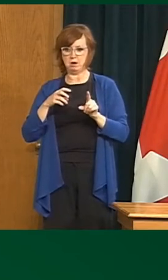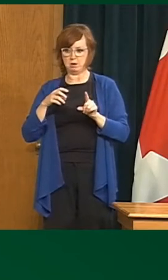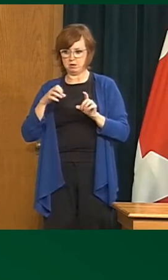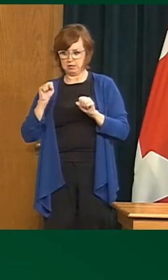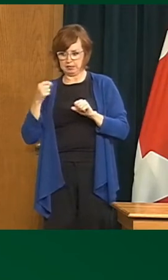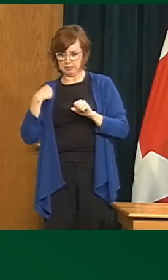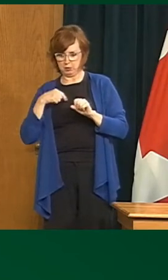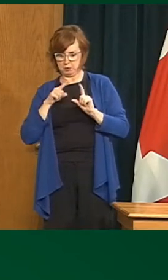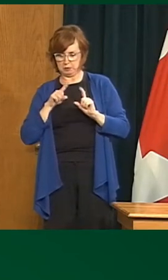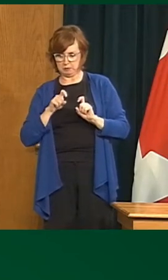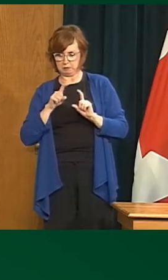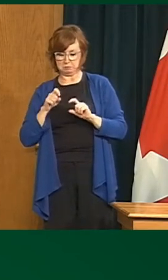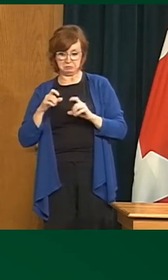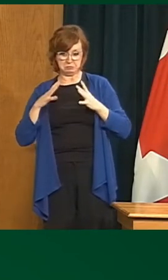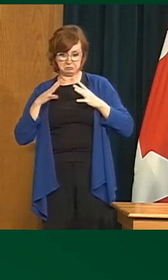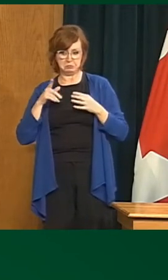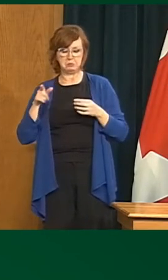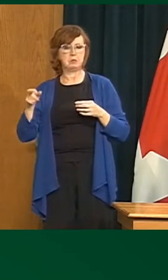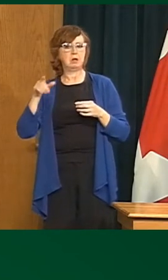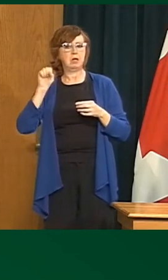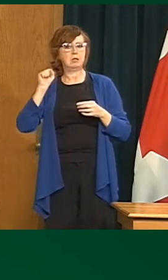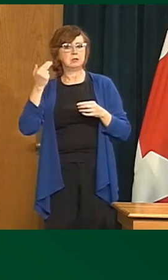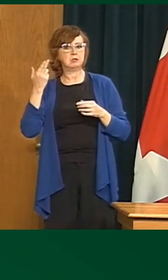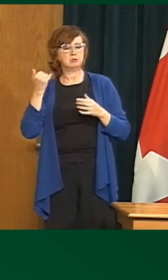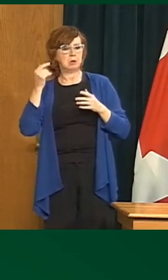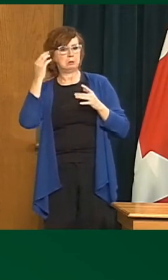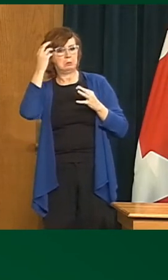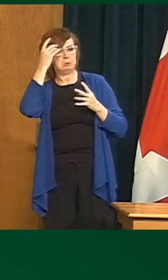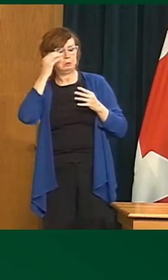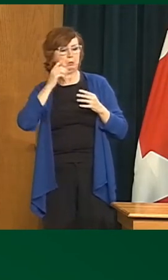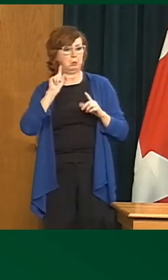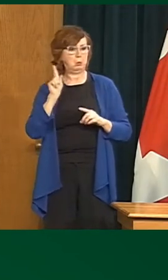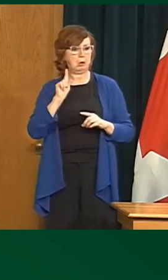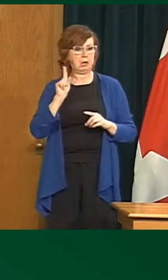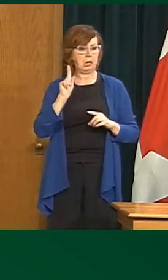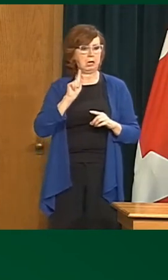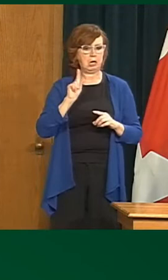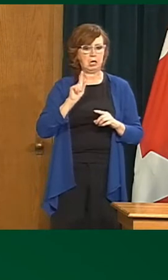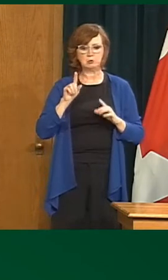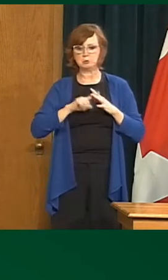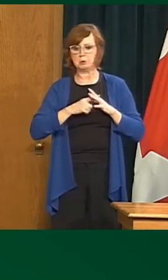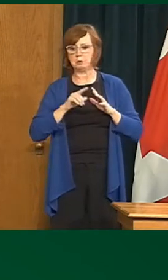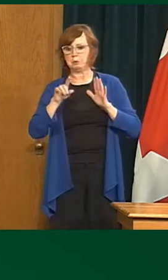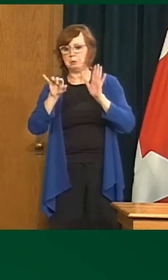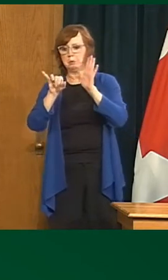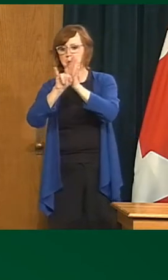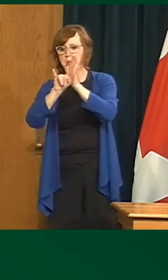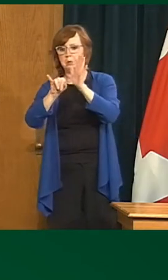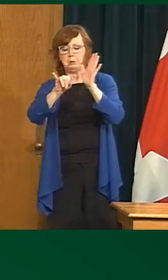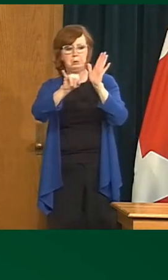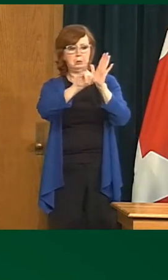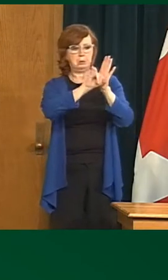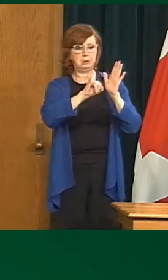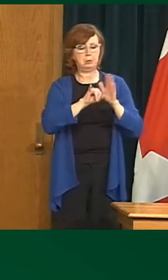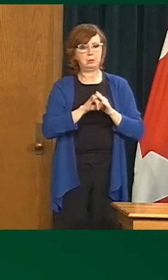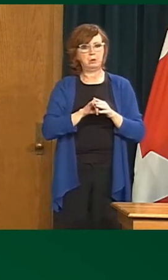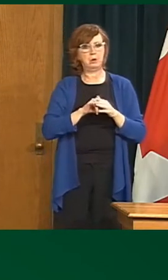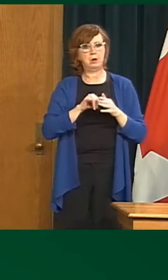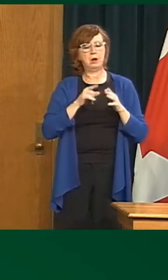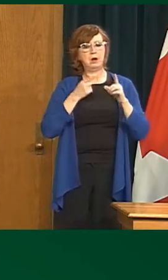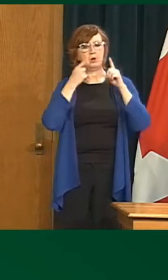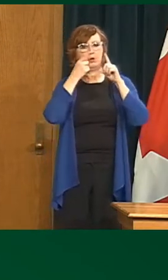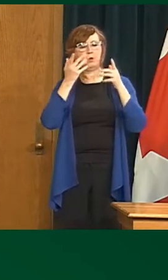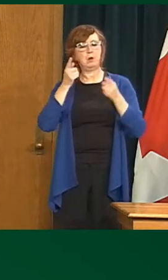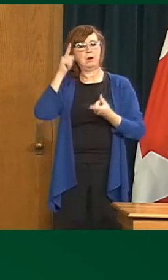few days earlier than we otherwise would to really have the opportunity to isolate these cases before they become a